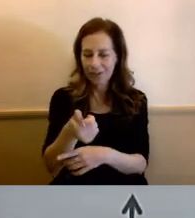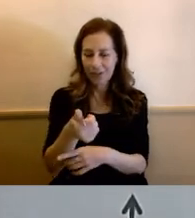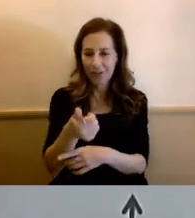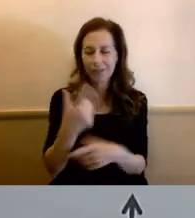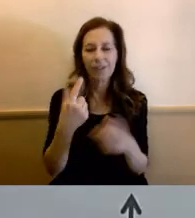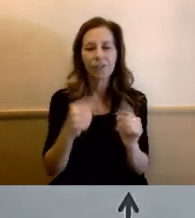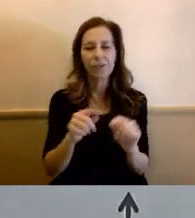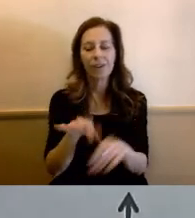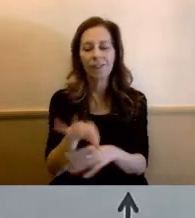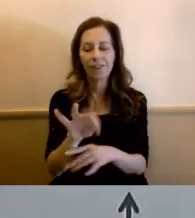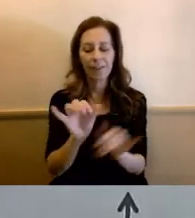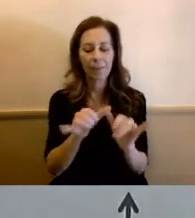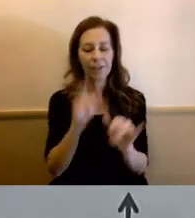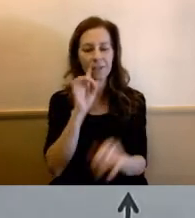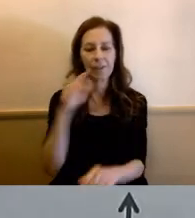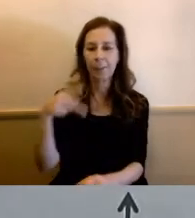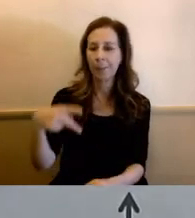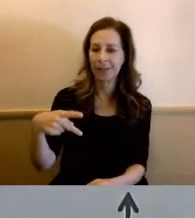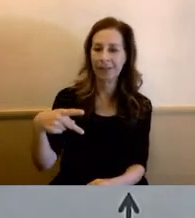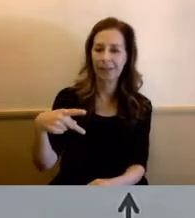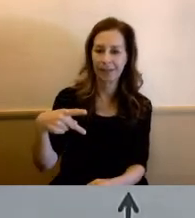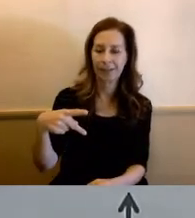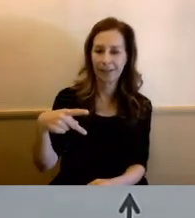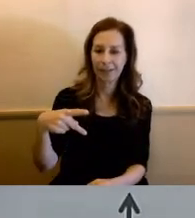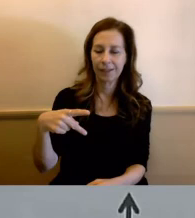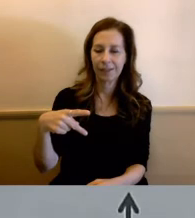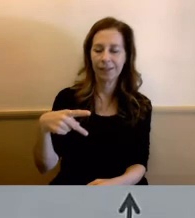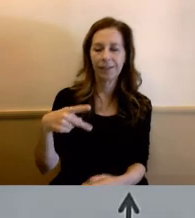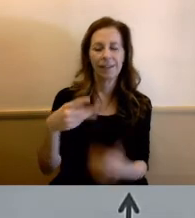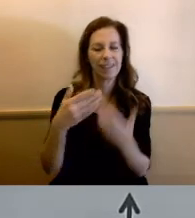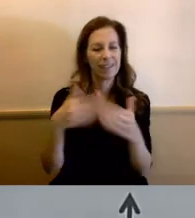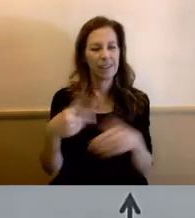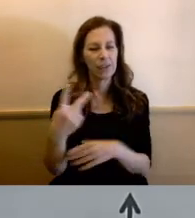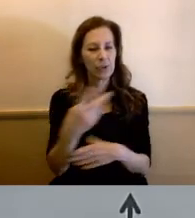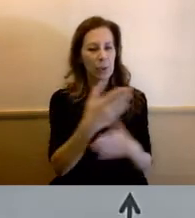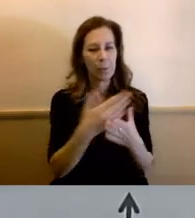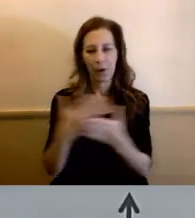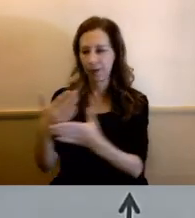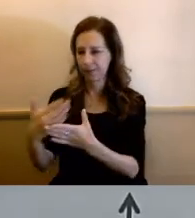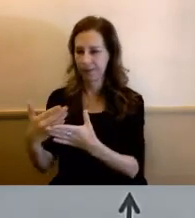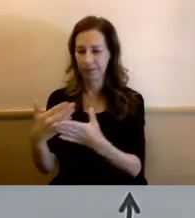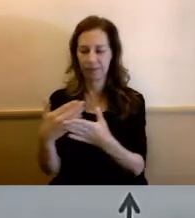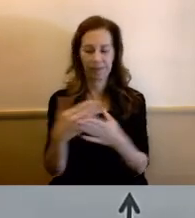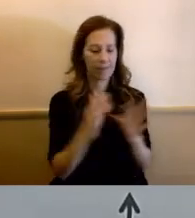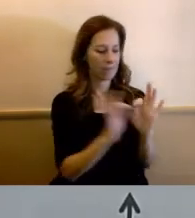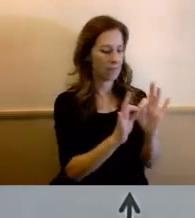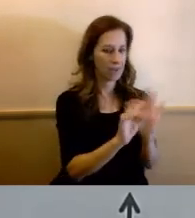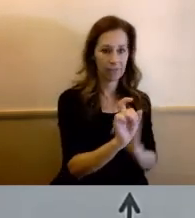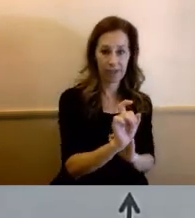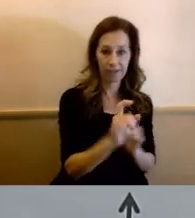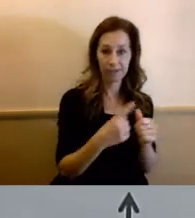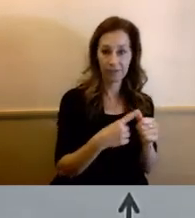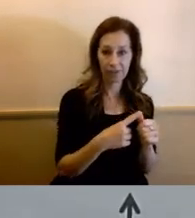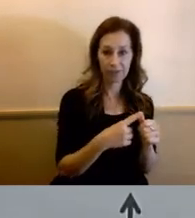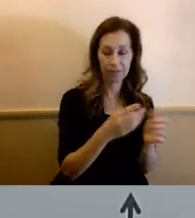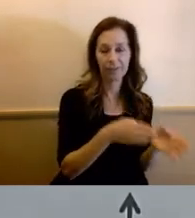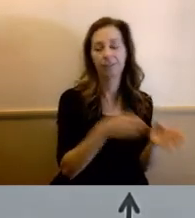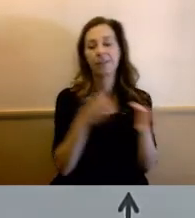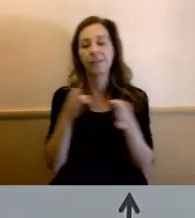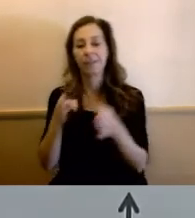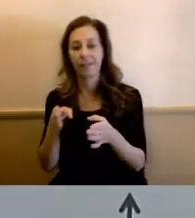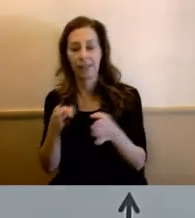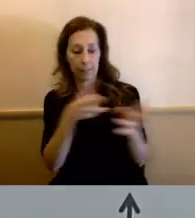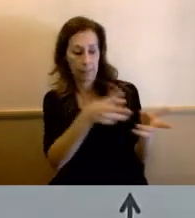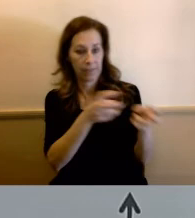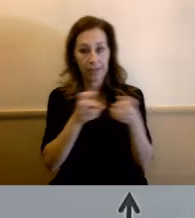go ahead and figure it out. Break it into 2 parts. Find the value of X first, and then plug it in to